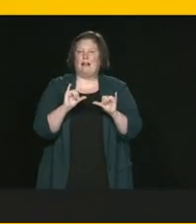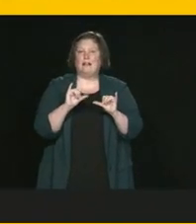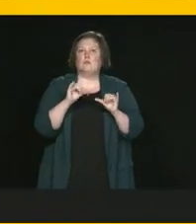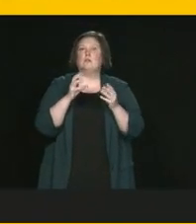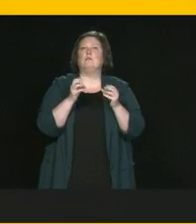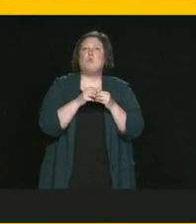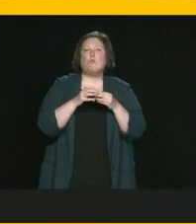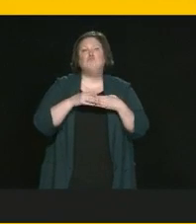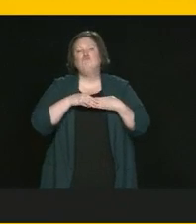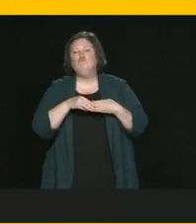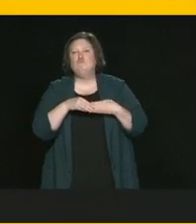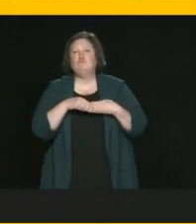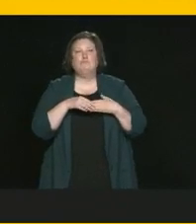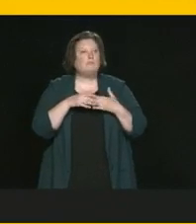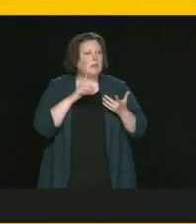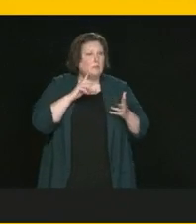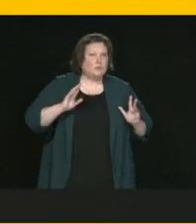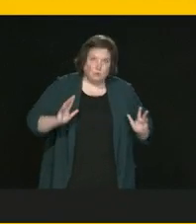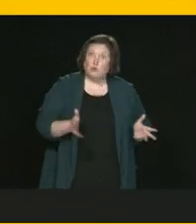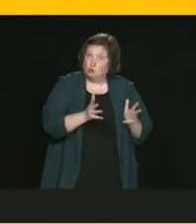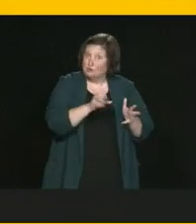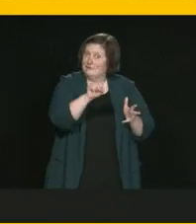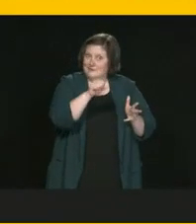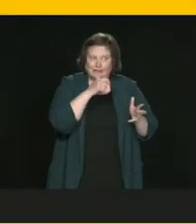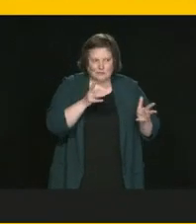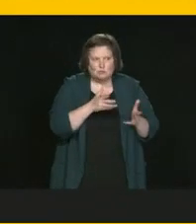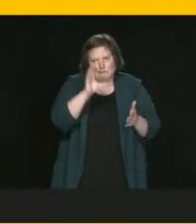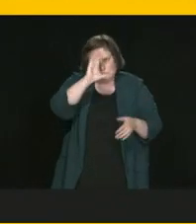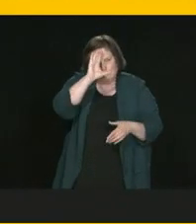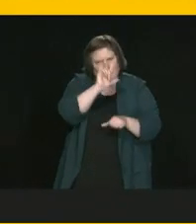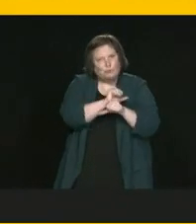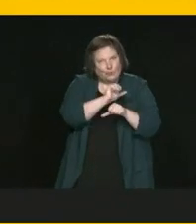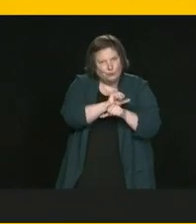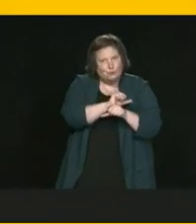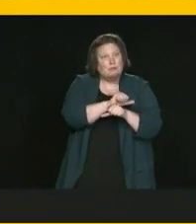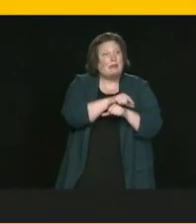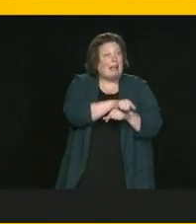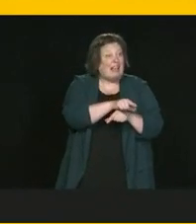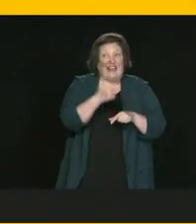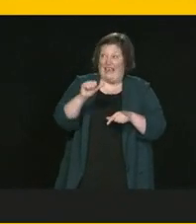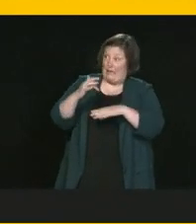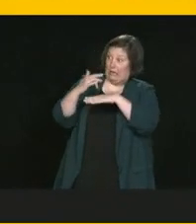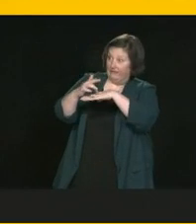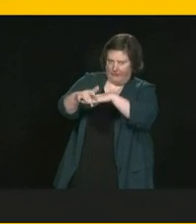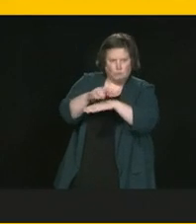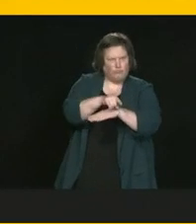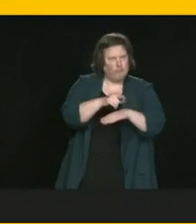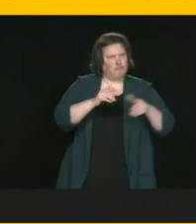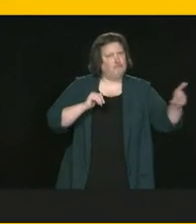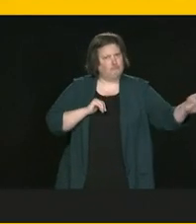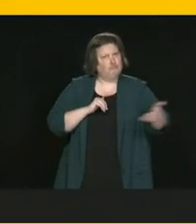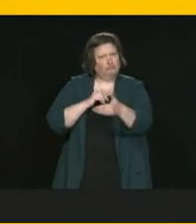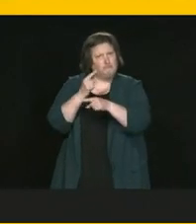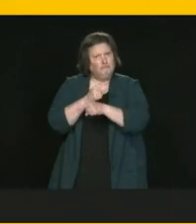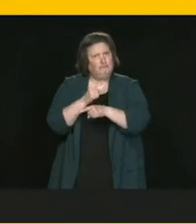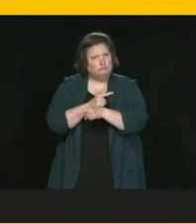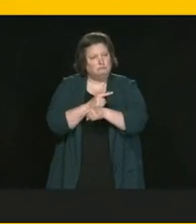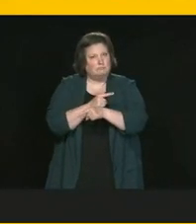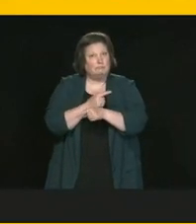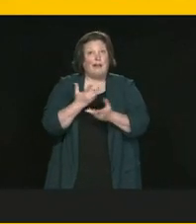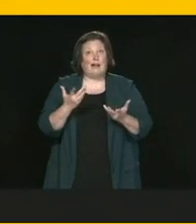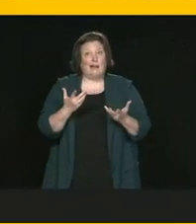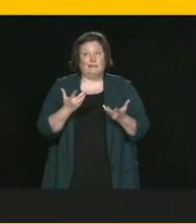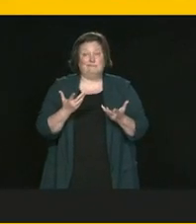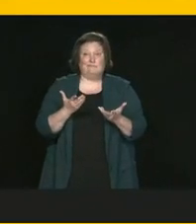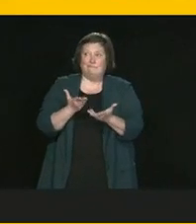to look for work and to make sure that they are taking jobs that become available. But the reality